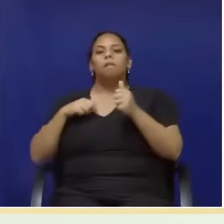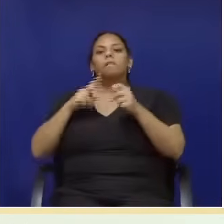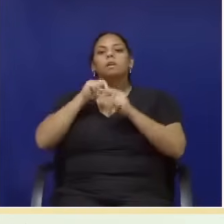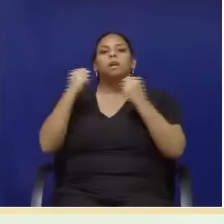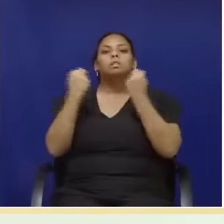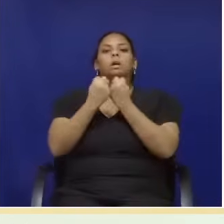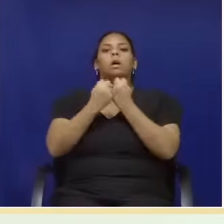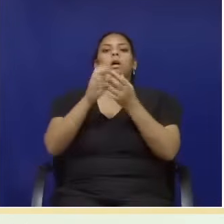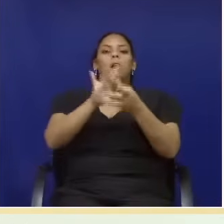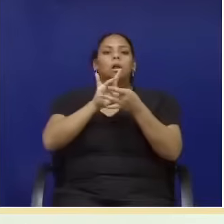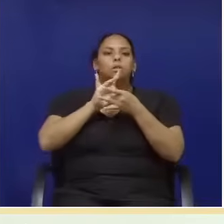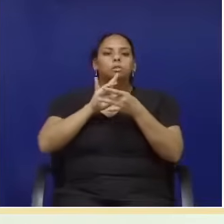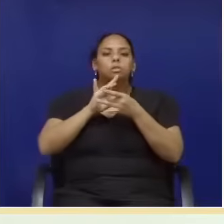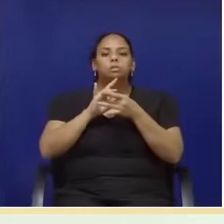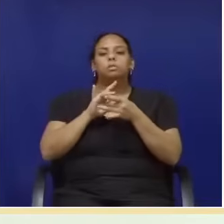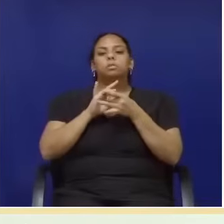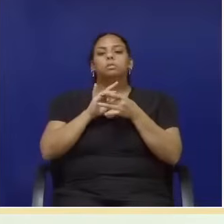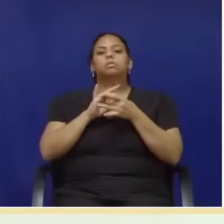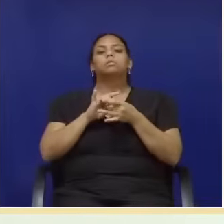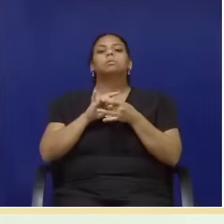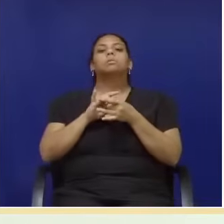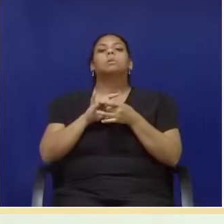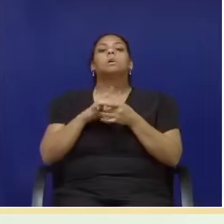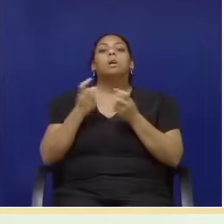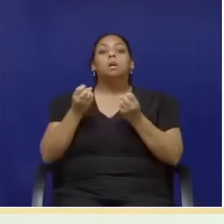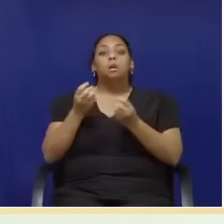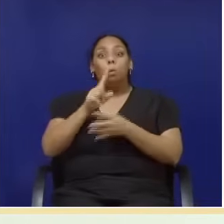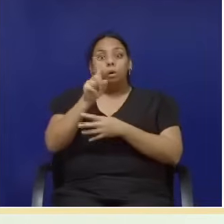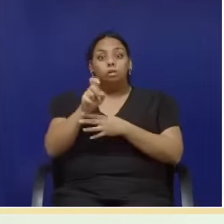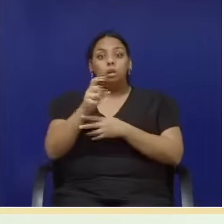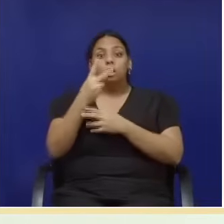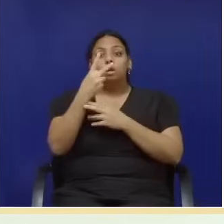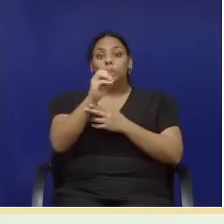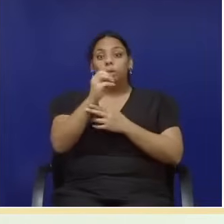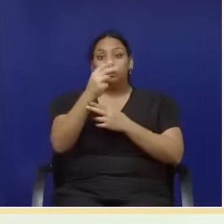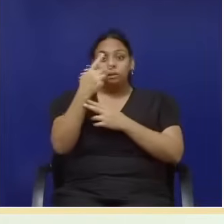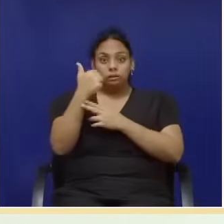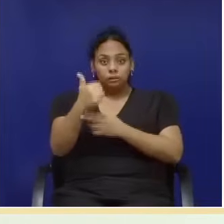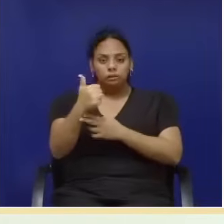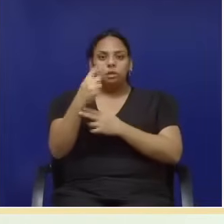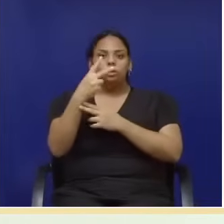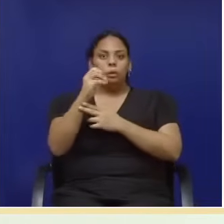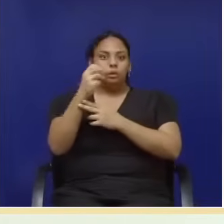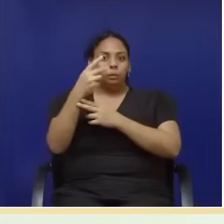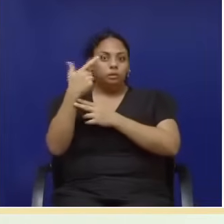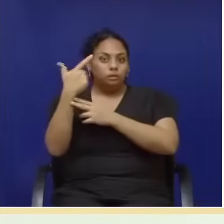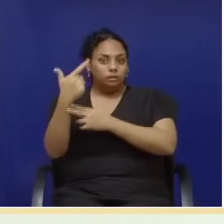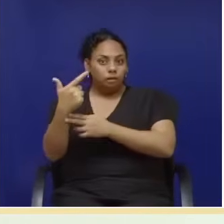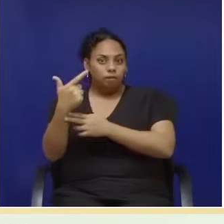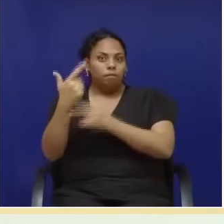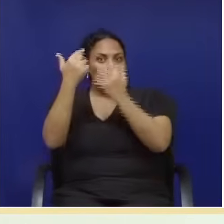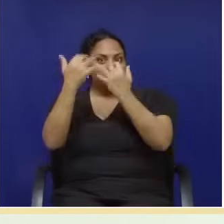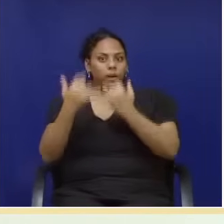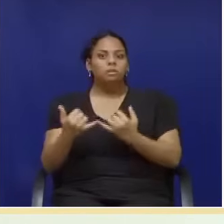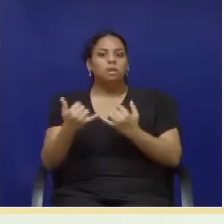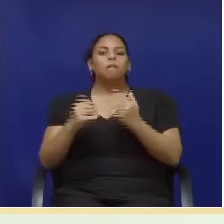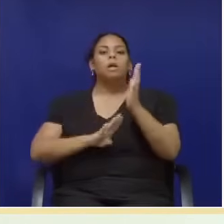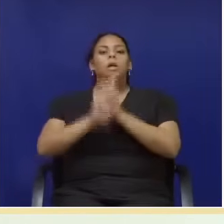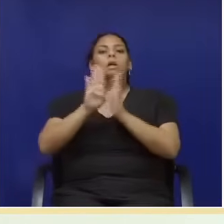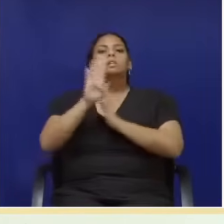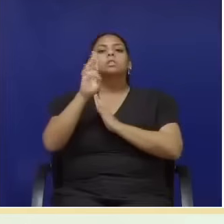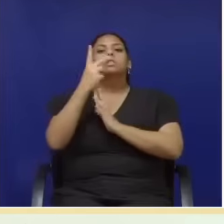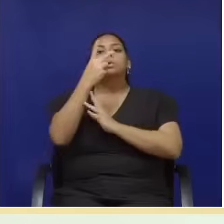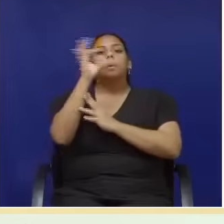Cooperation. The question is, given that the 2026-27 budget of his department has increased by only